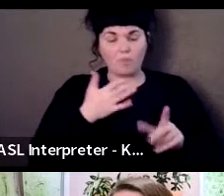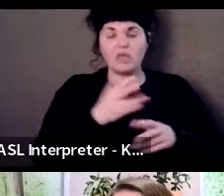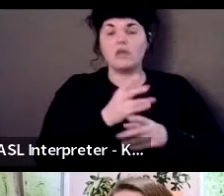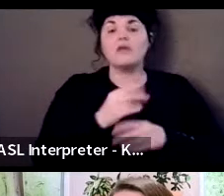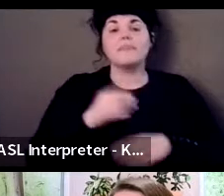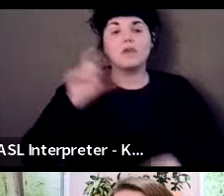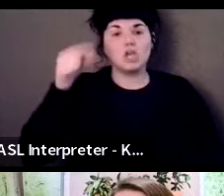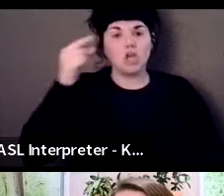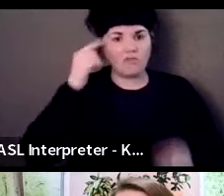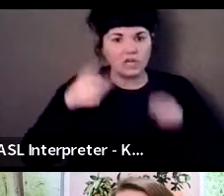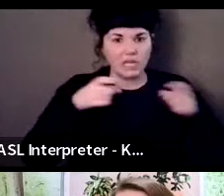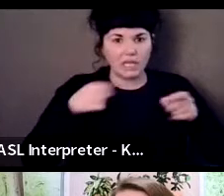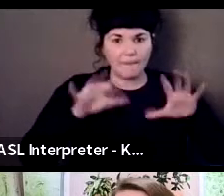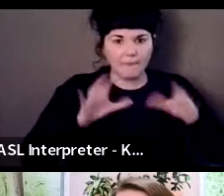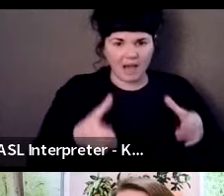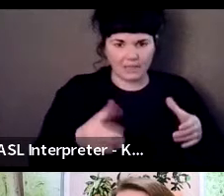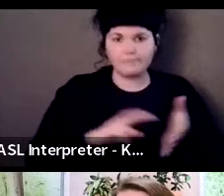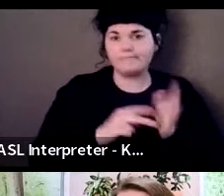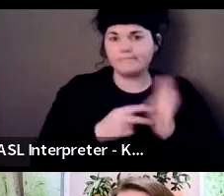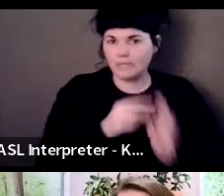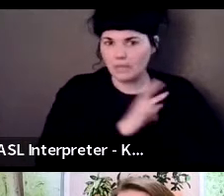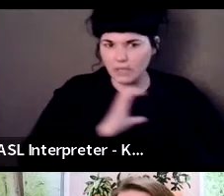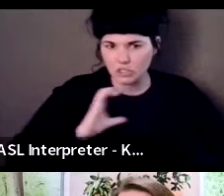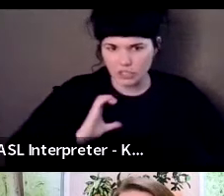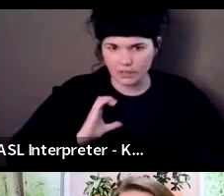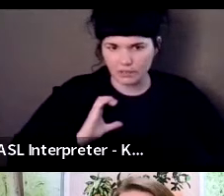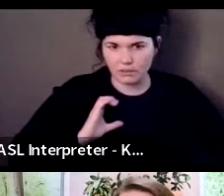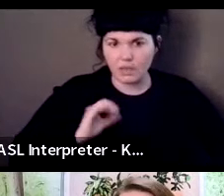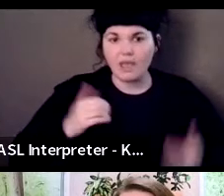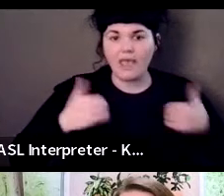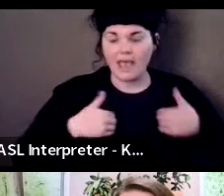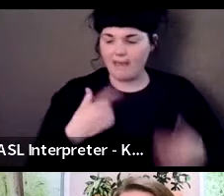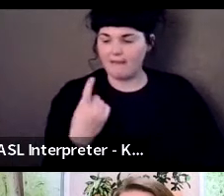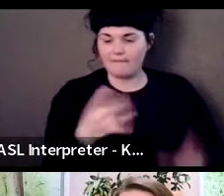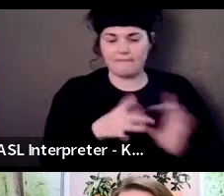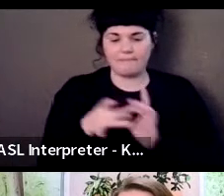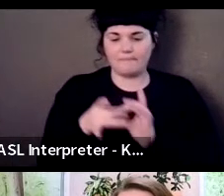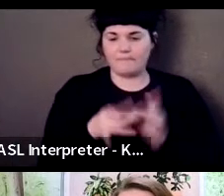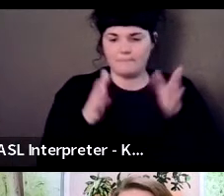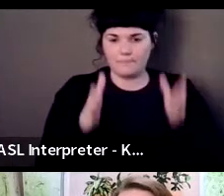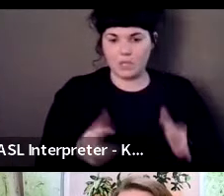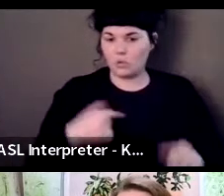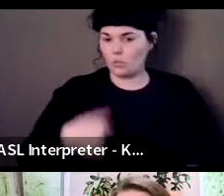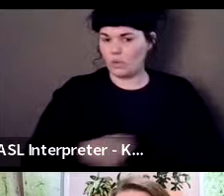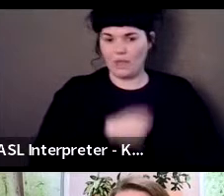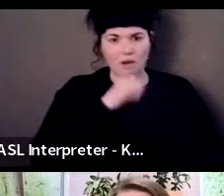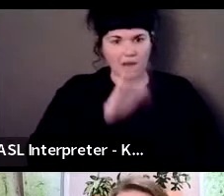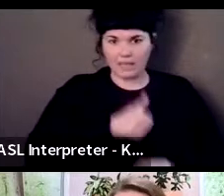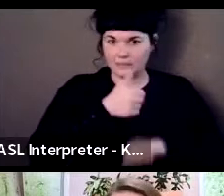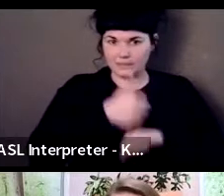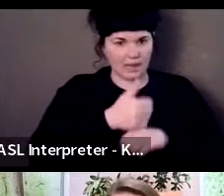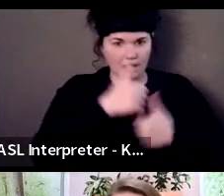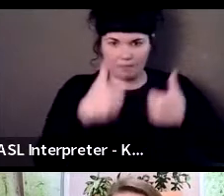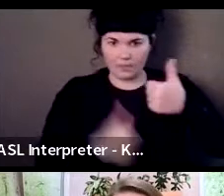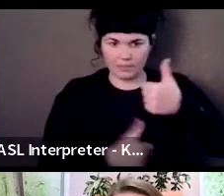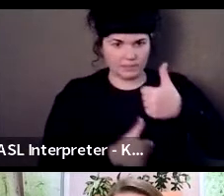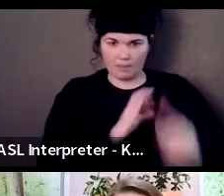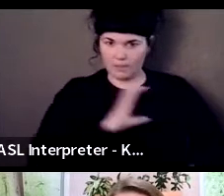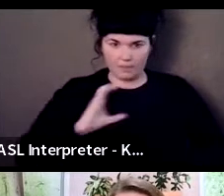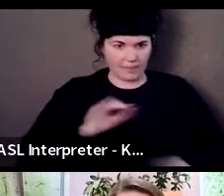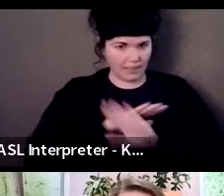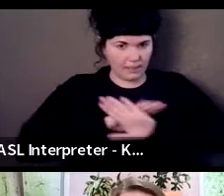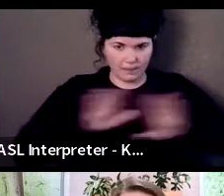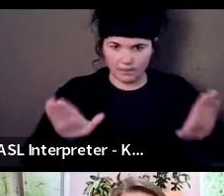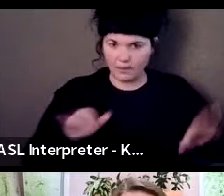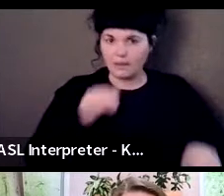be a liaison. So I want to make sure we're very clear that we're not creating a subcommittee or another committee.